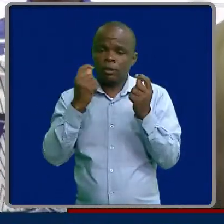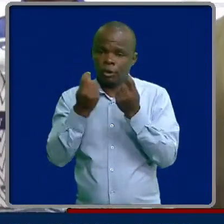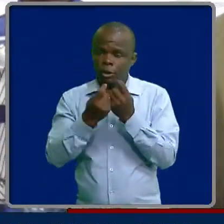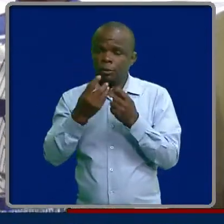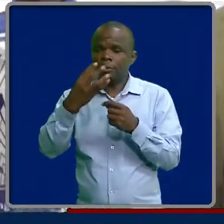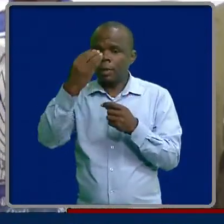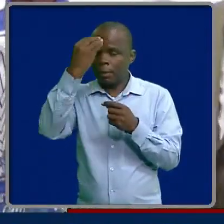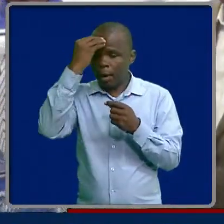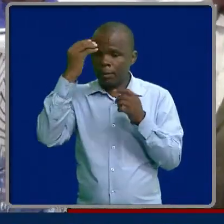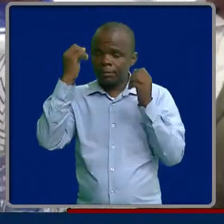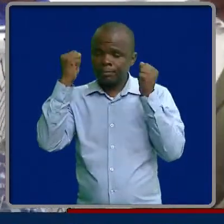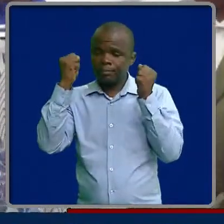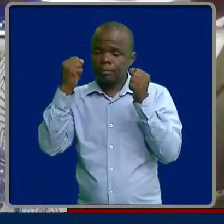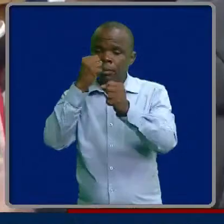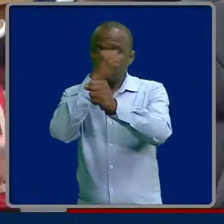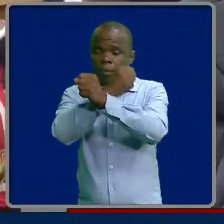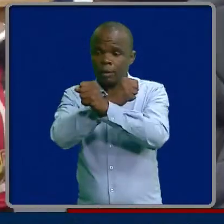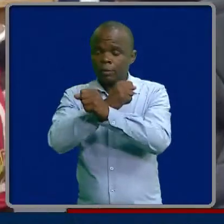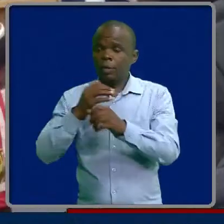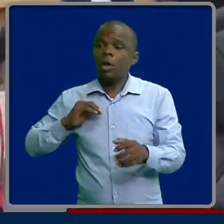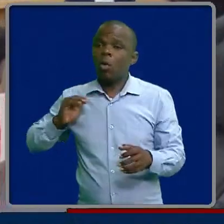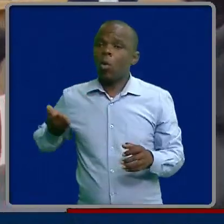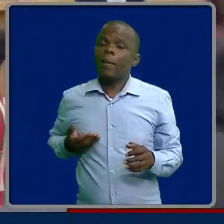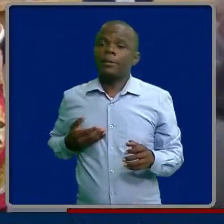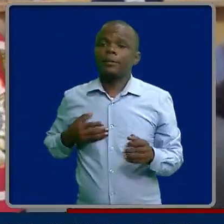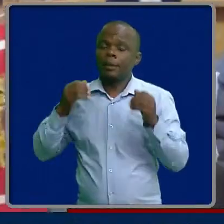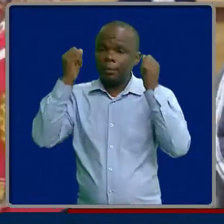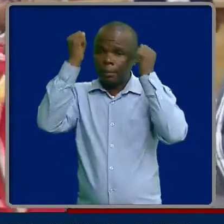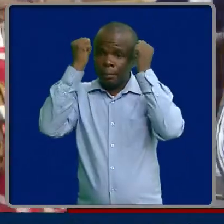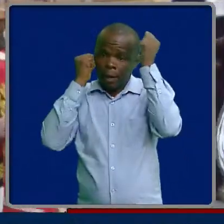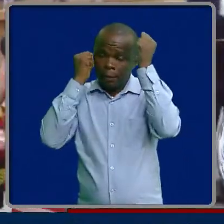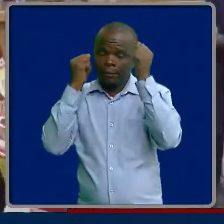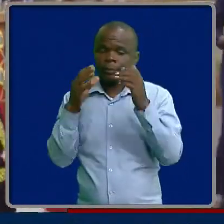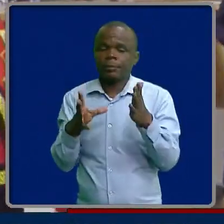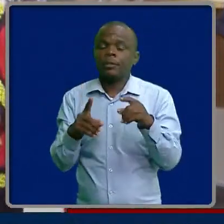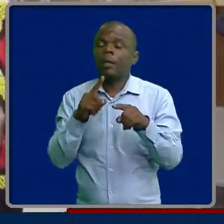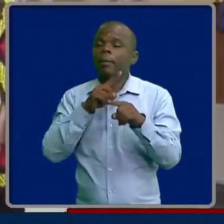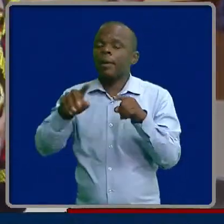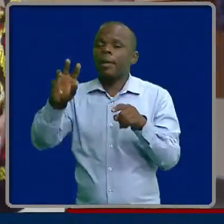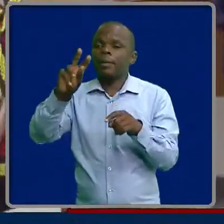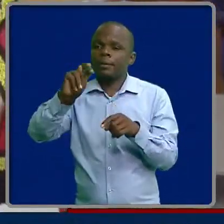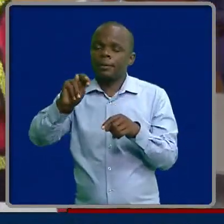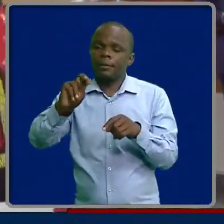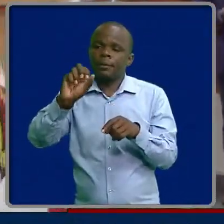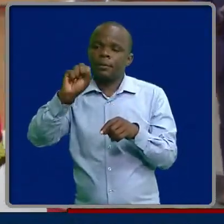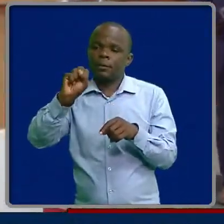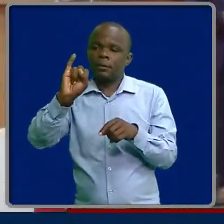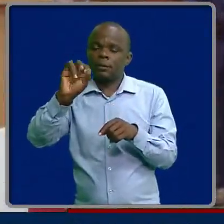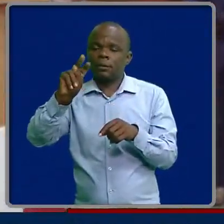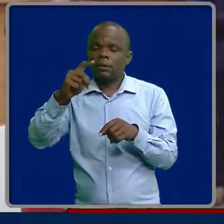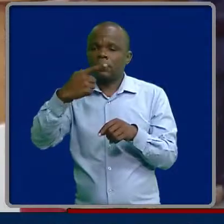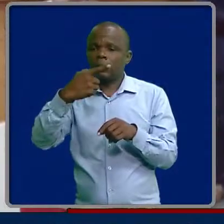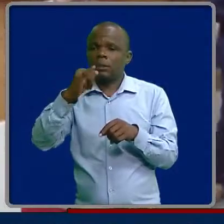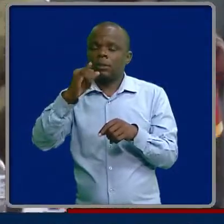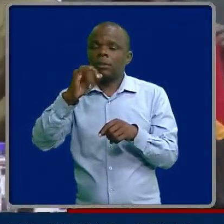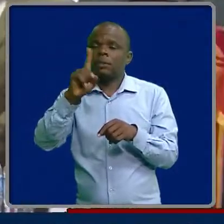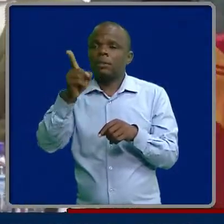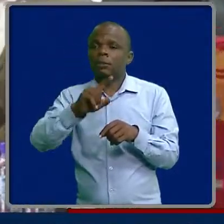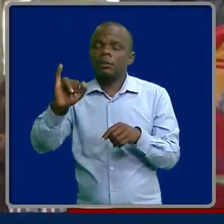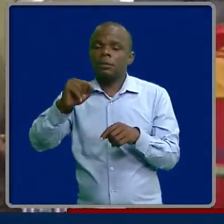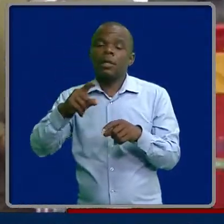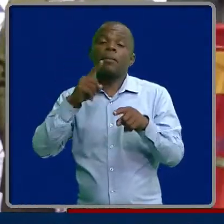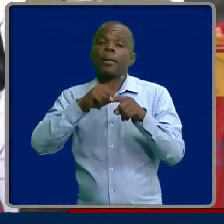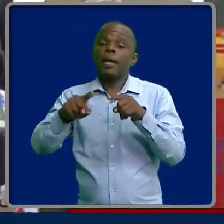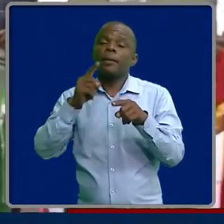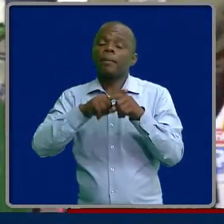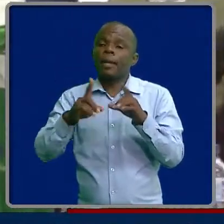Moroni Pirates, while under ladies, Young Buffaloes will play against Singizini Hospice, with both games to be played at Sumtlo National Stadium.